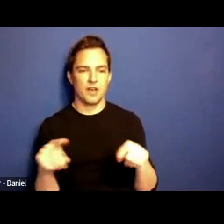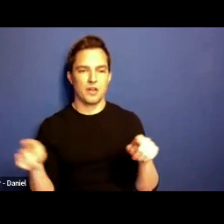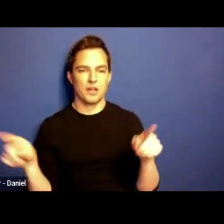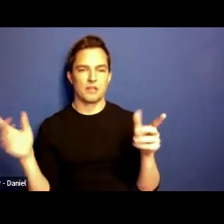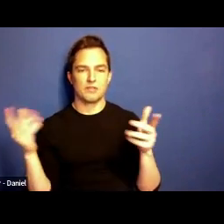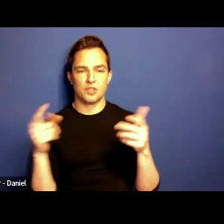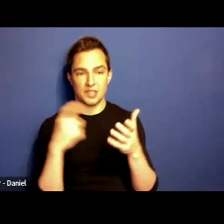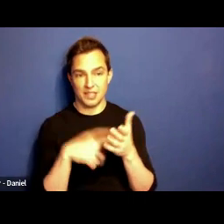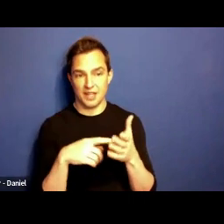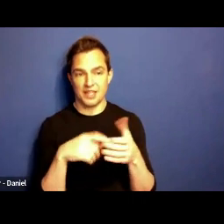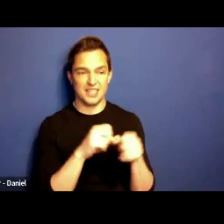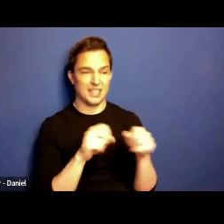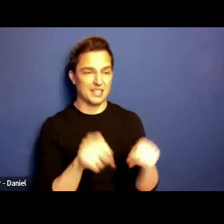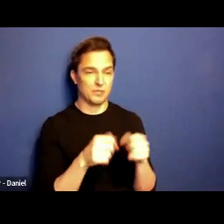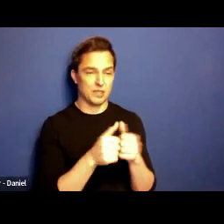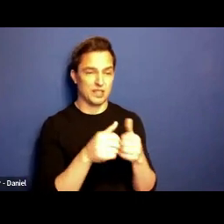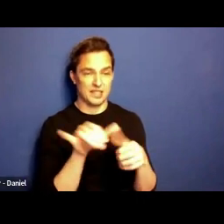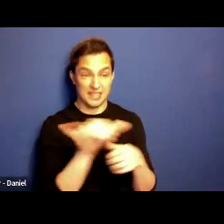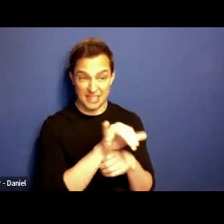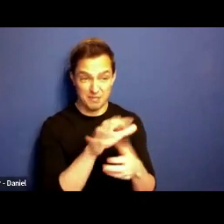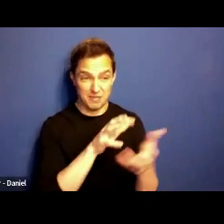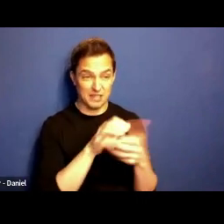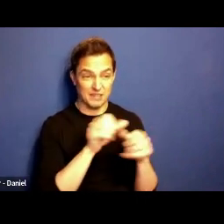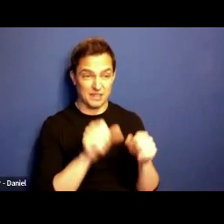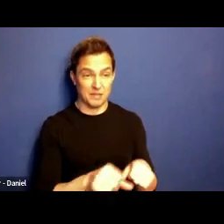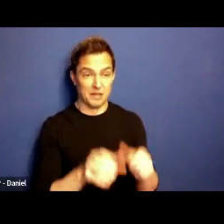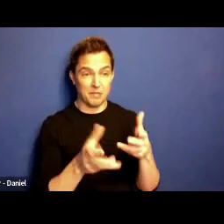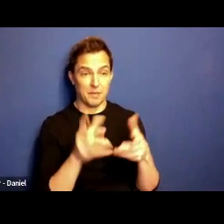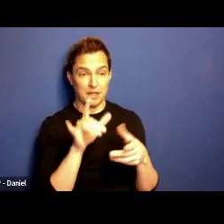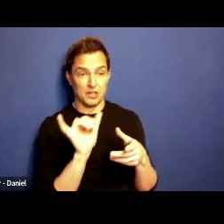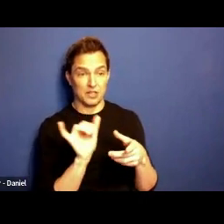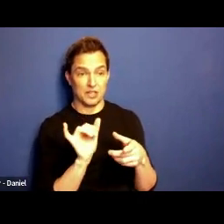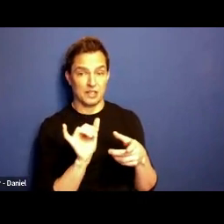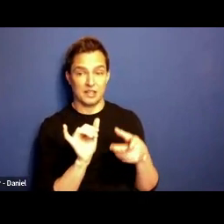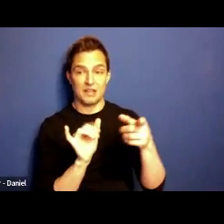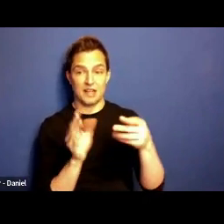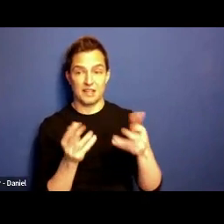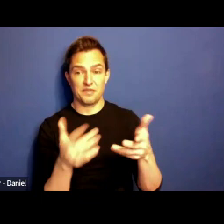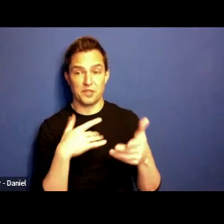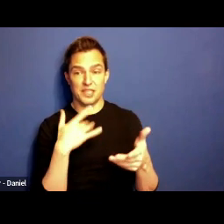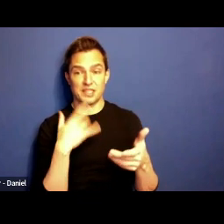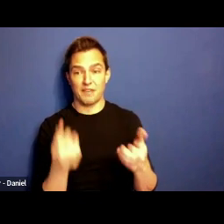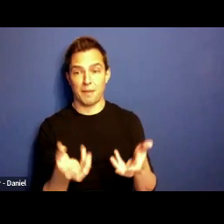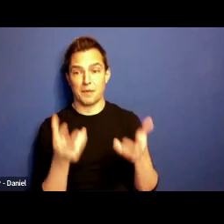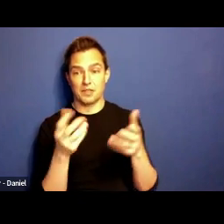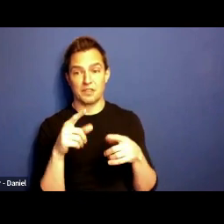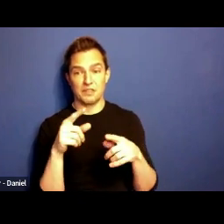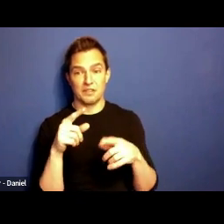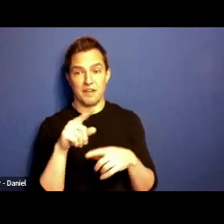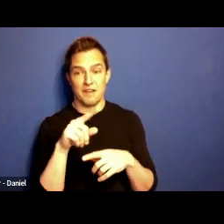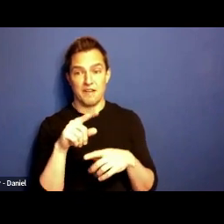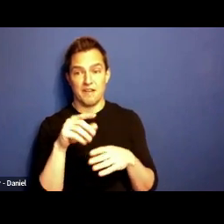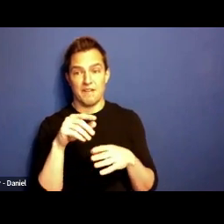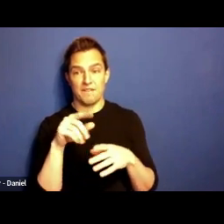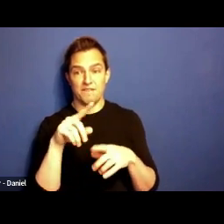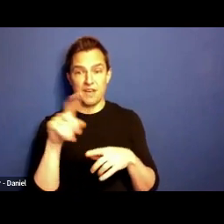what a system with the same mix of capacities might look like. That gives you a sense of how much variation we might expect to see in